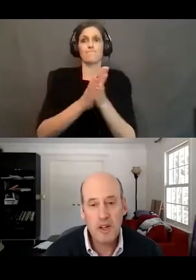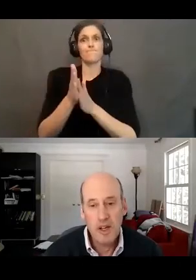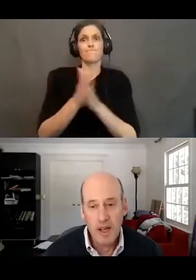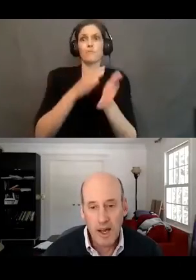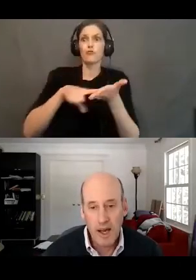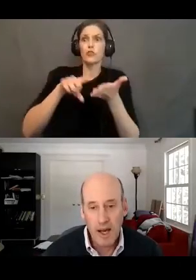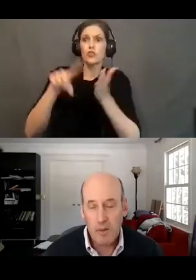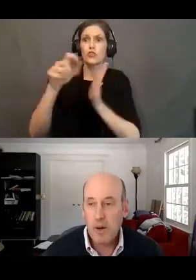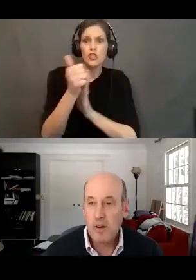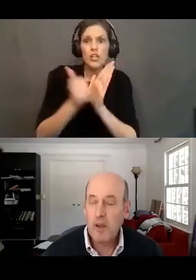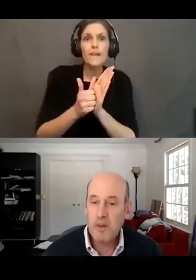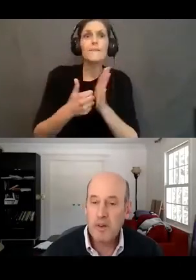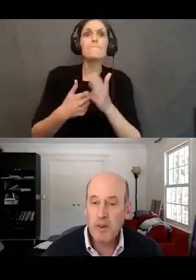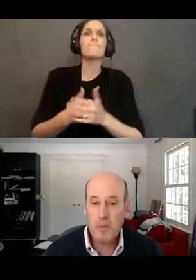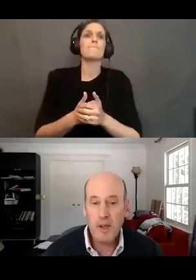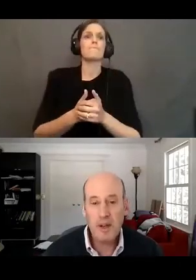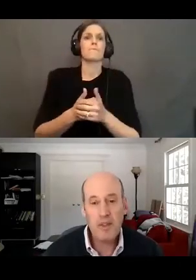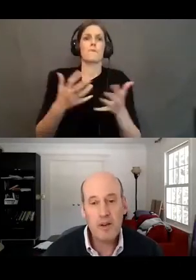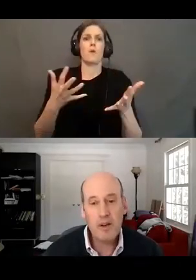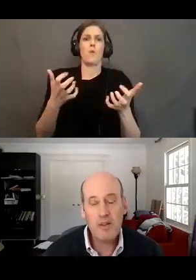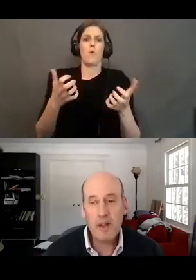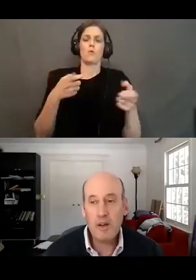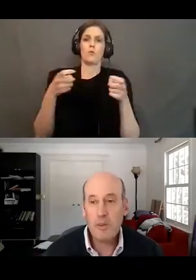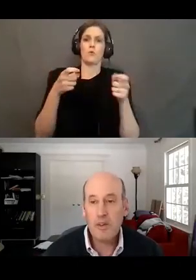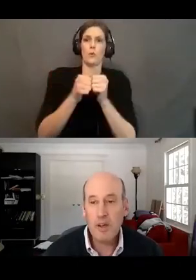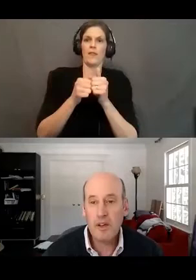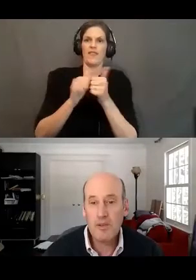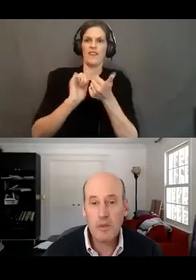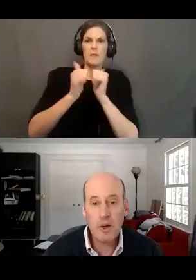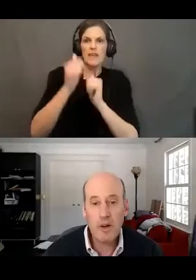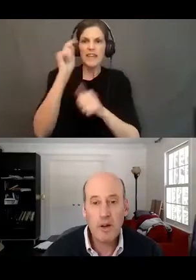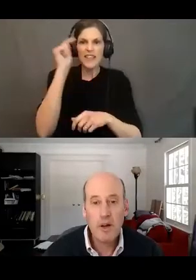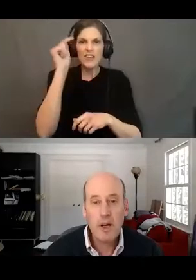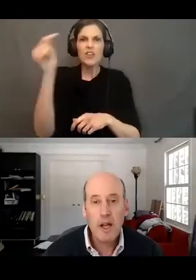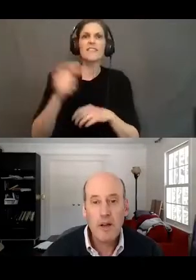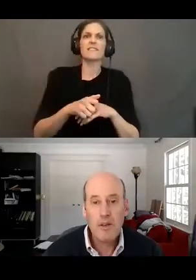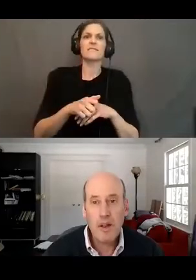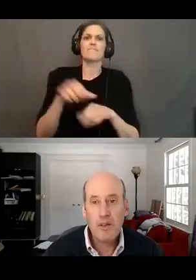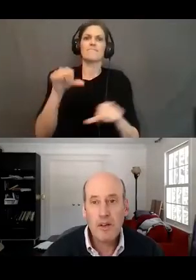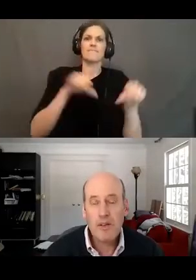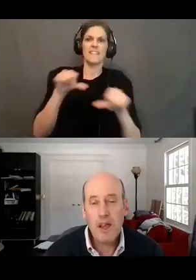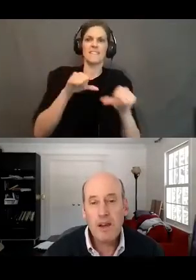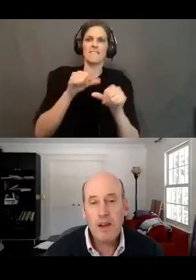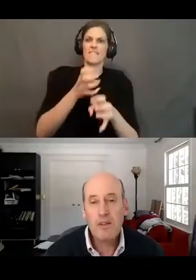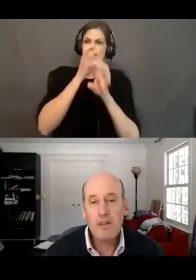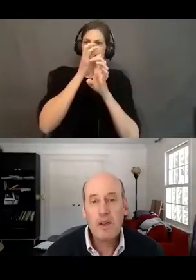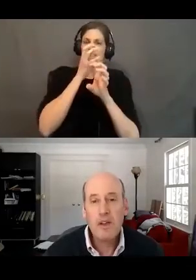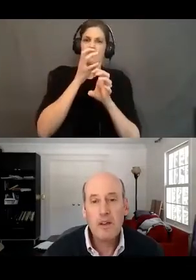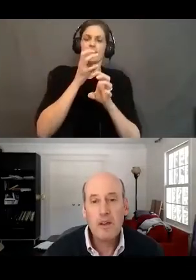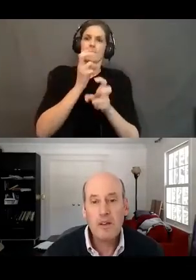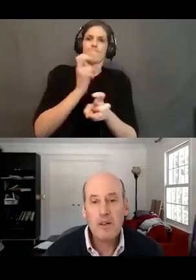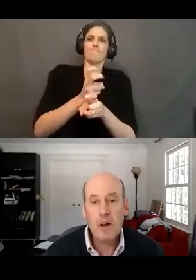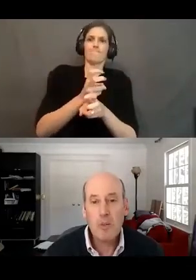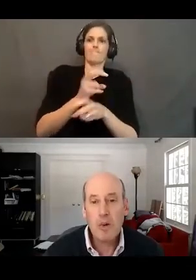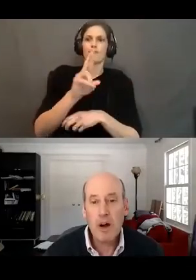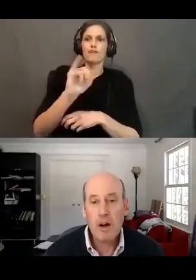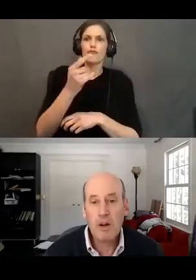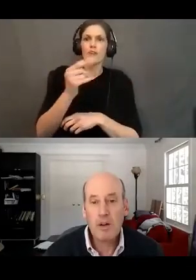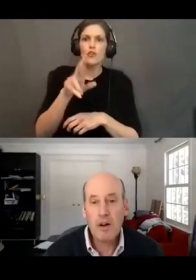agenda. We want to be able to deal with competing theories and with scientific rigor. And so that's going to take us into